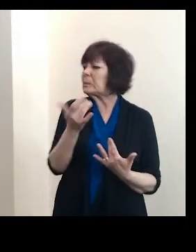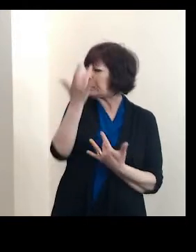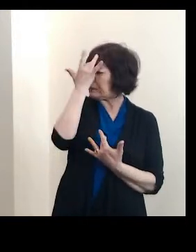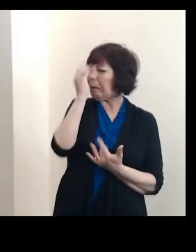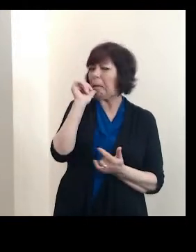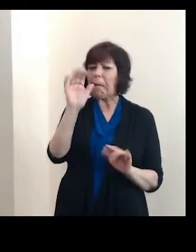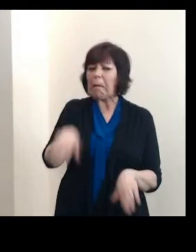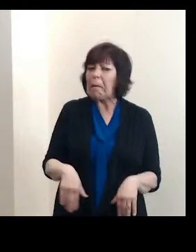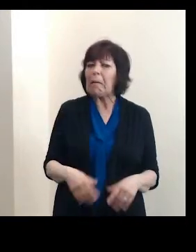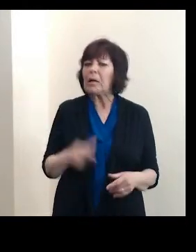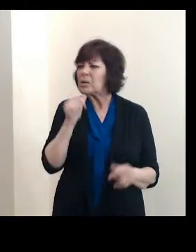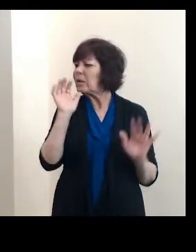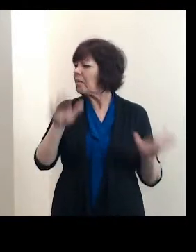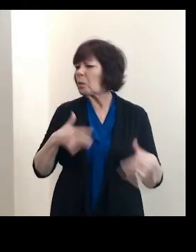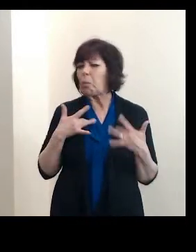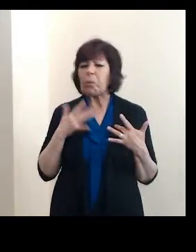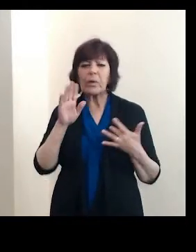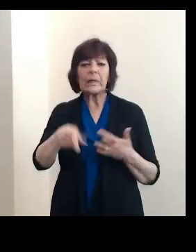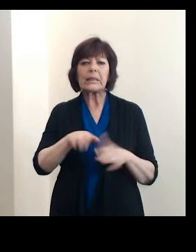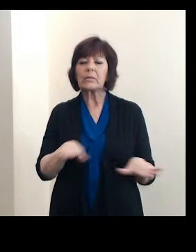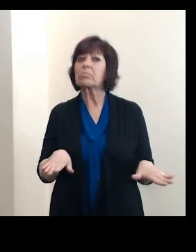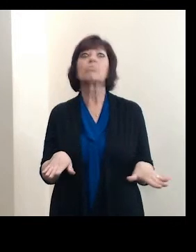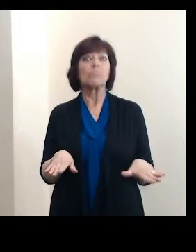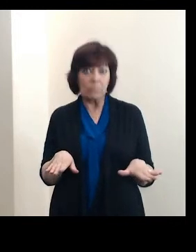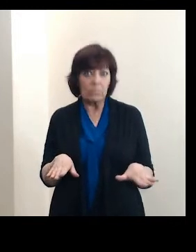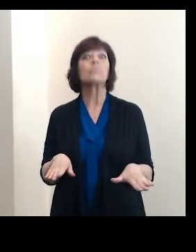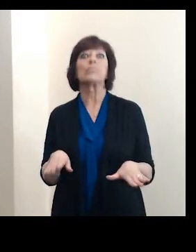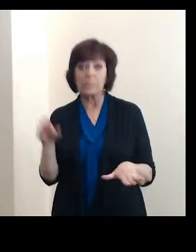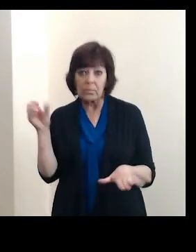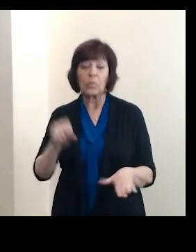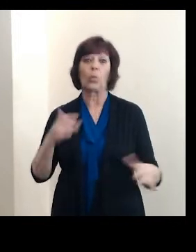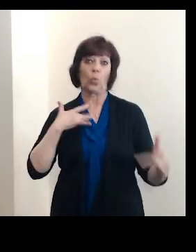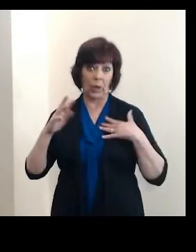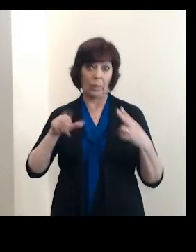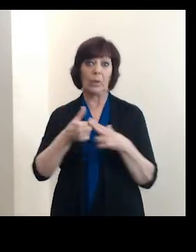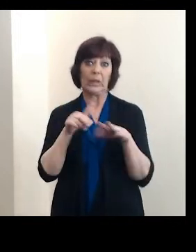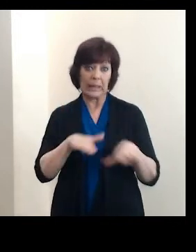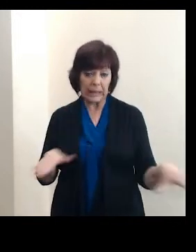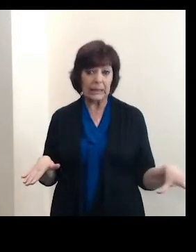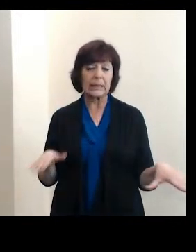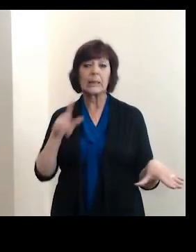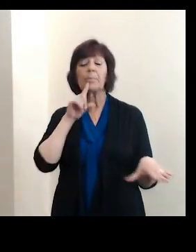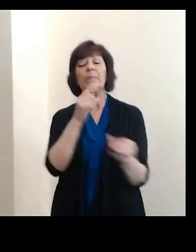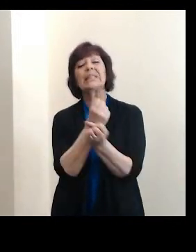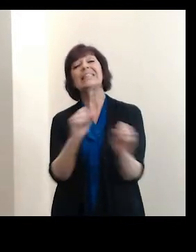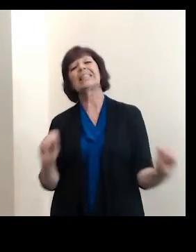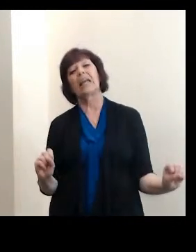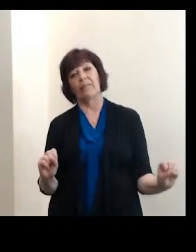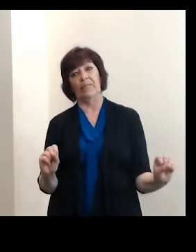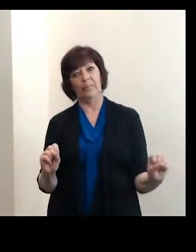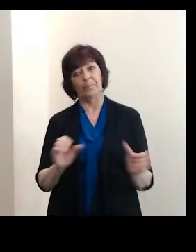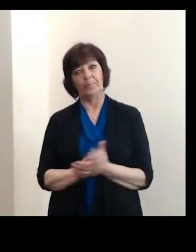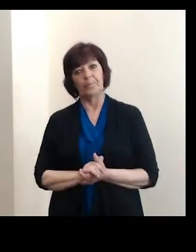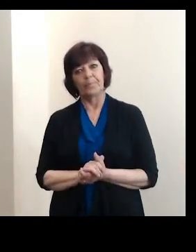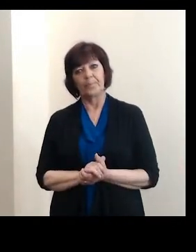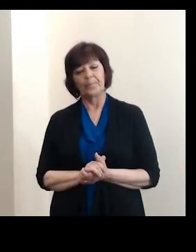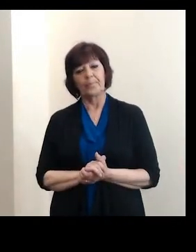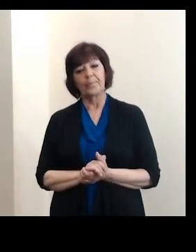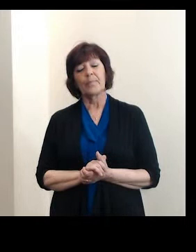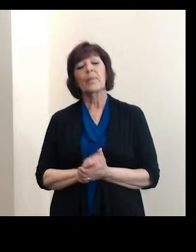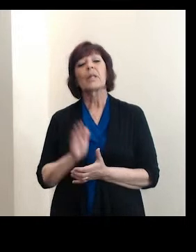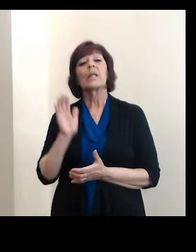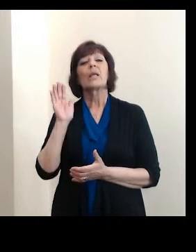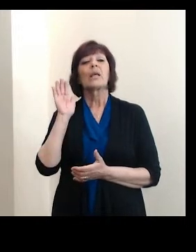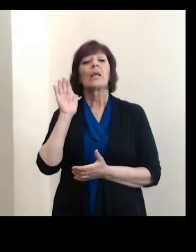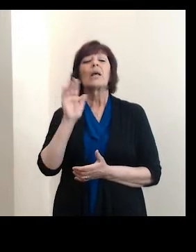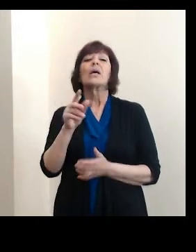get infected. I don't have to worry about my kids. We have to worry about our kids. We have to play it safe. And that brings us